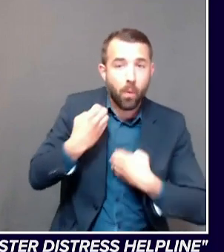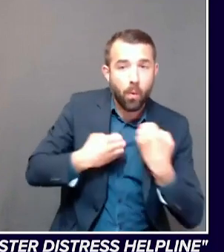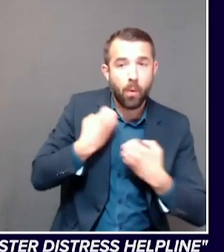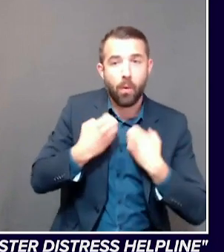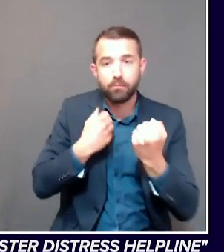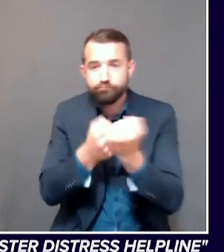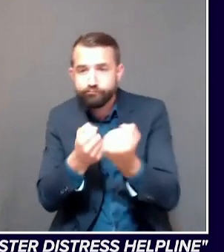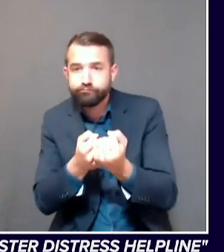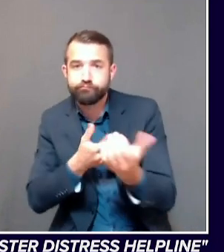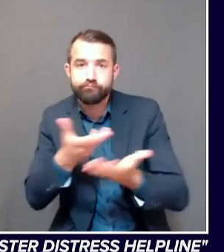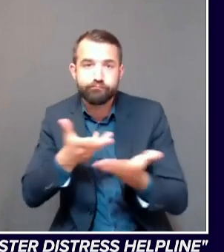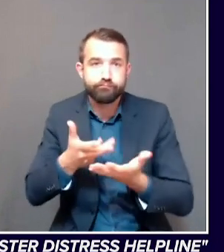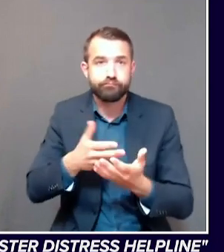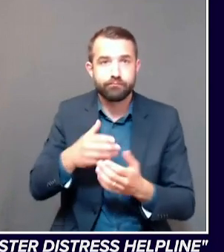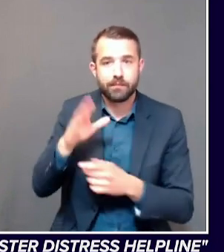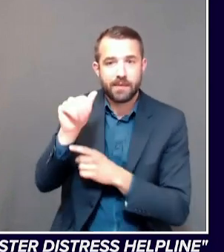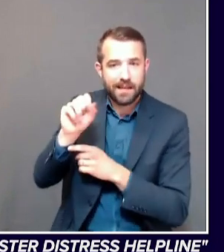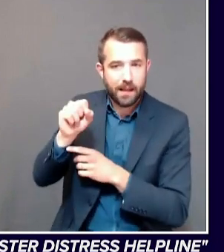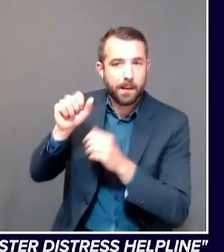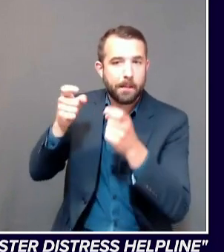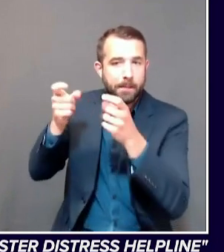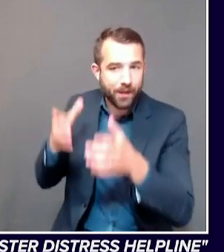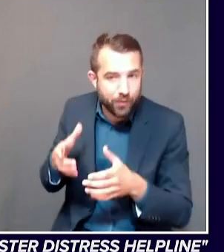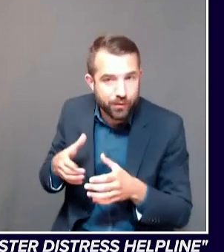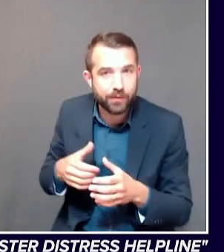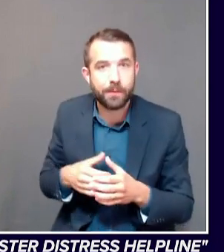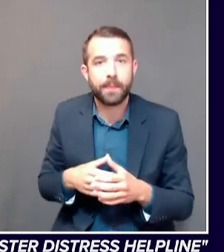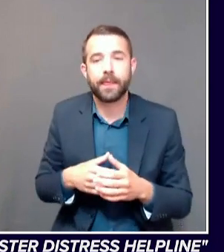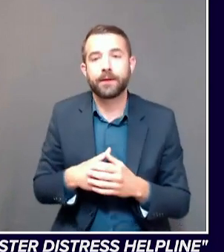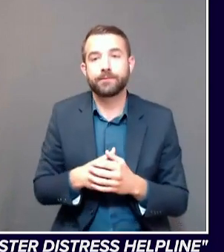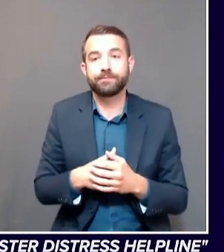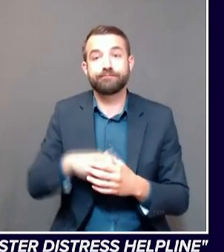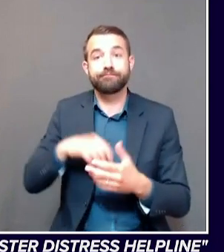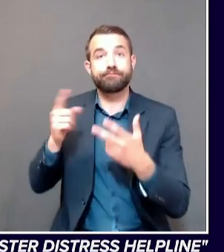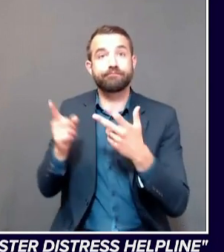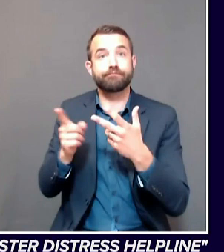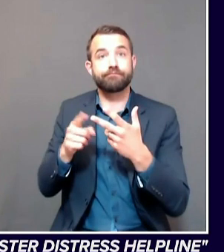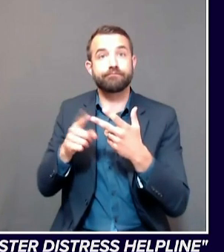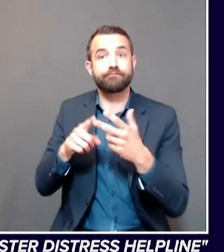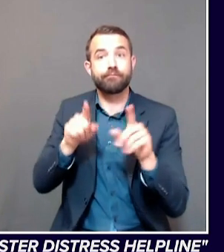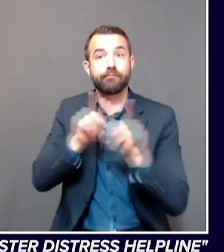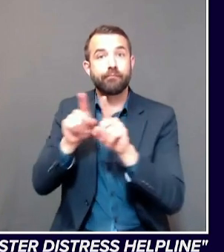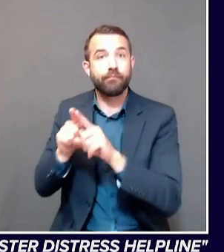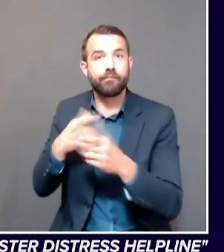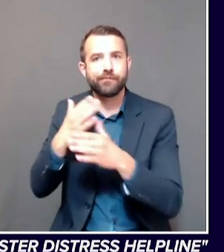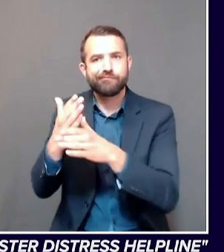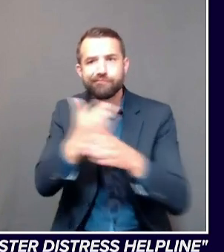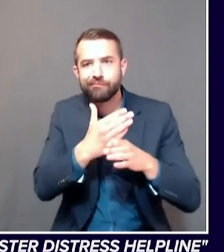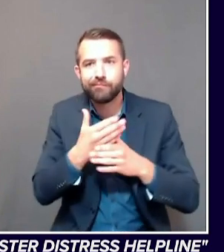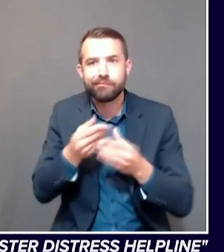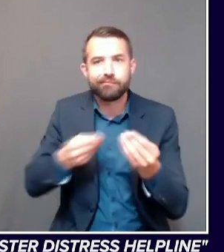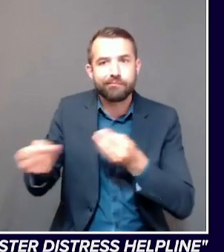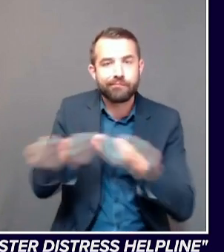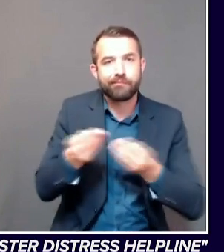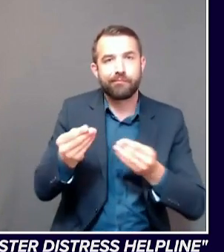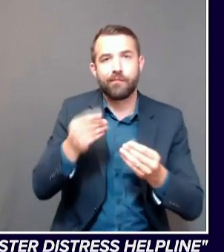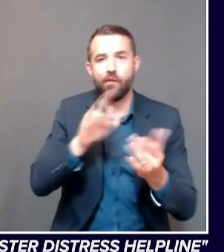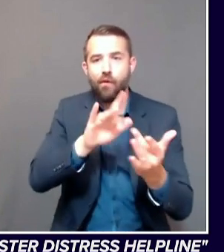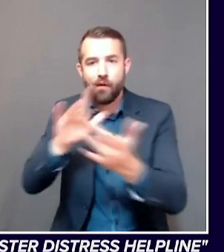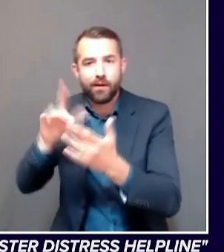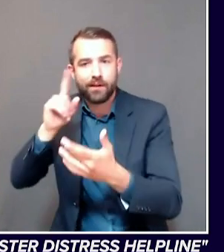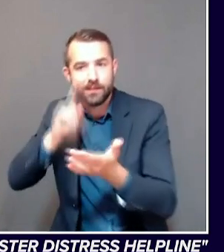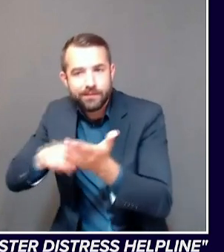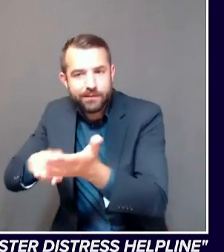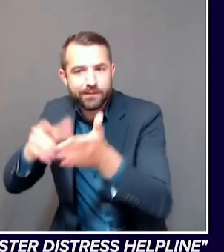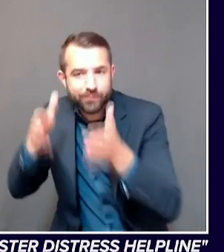and facilitate connections to Maine CDC contact tracers. Behavioral health providers will stand ready to offer